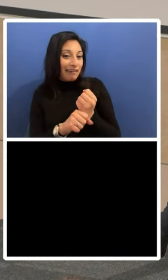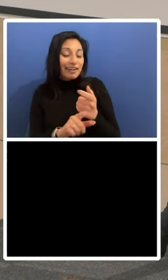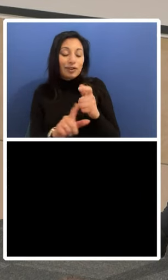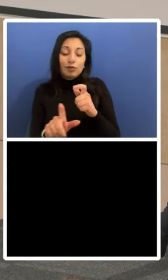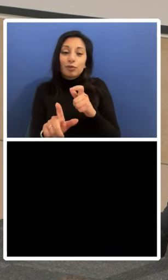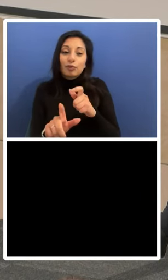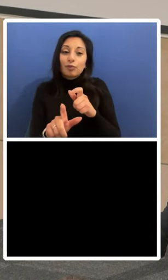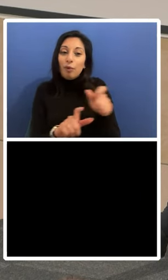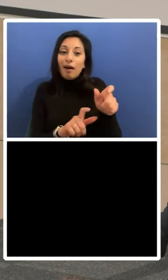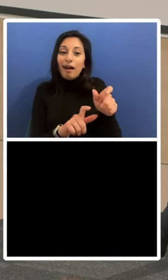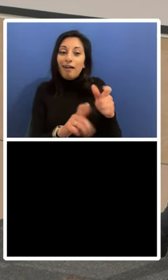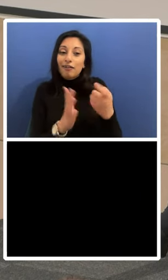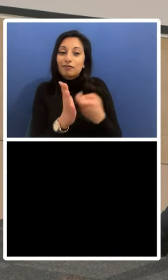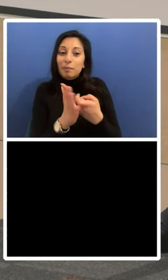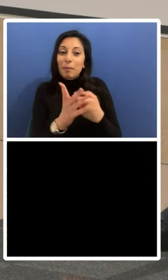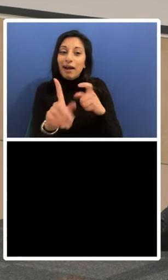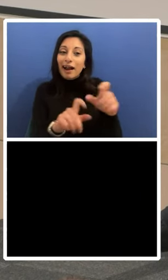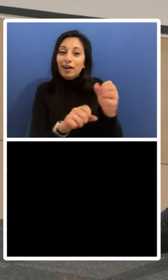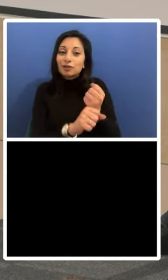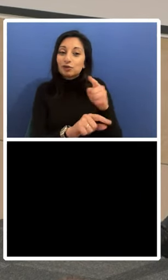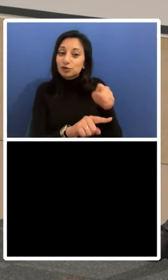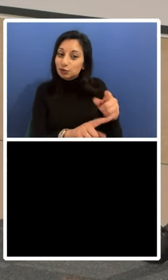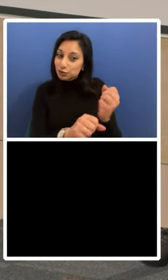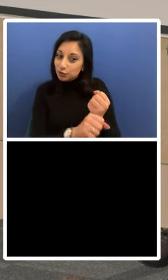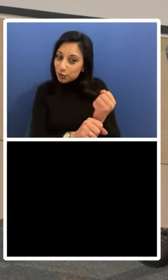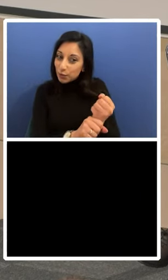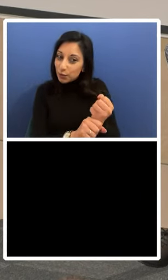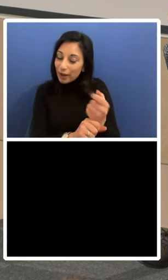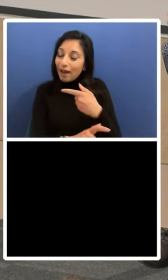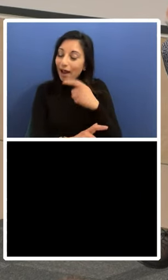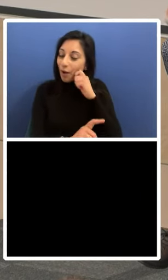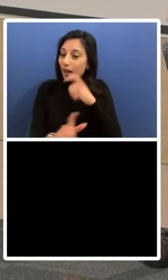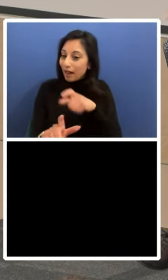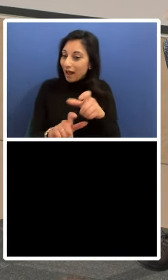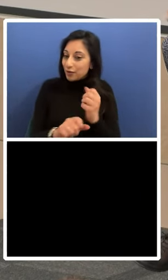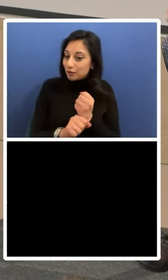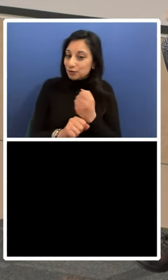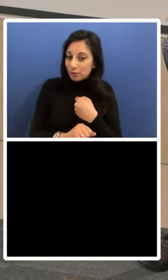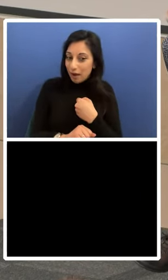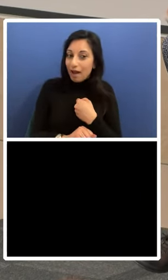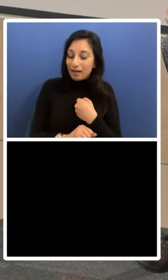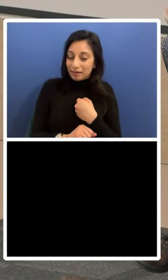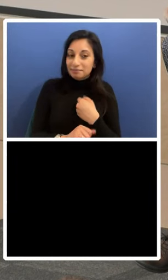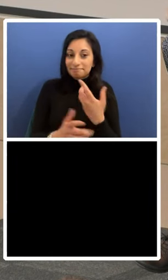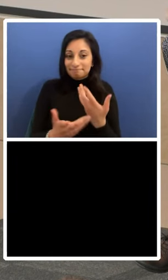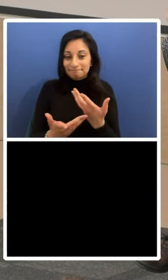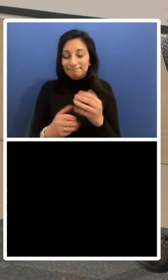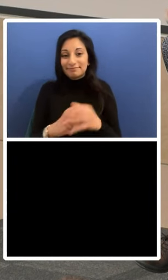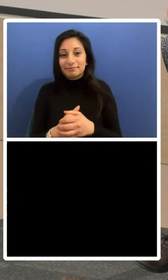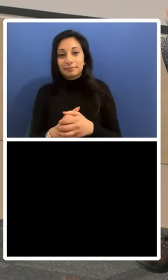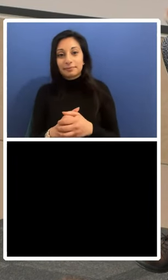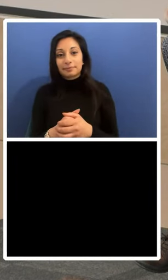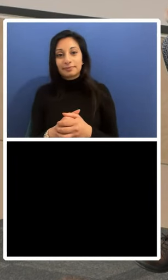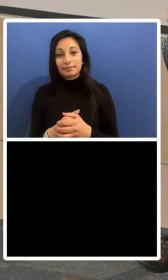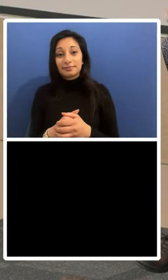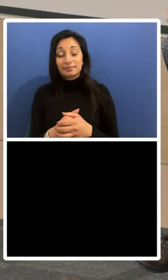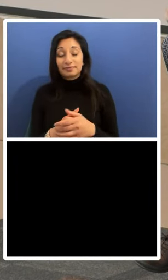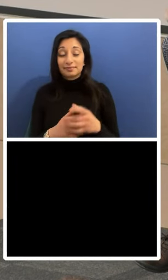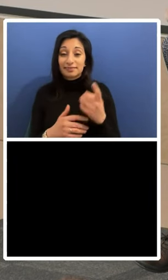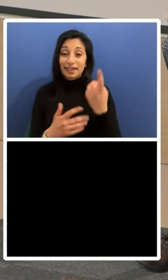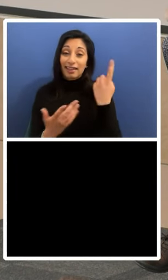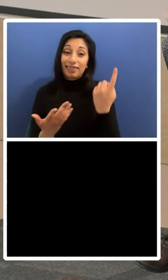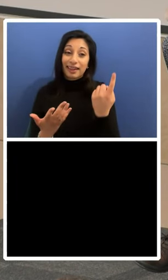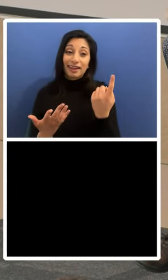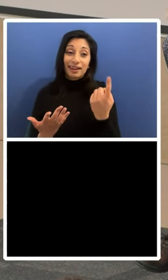enough people out here and people like these people do it as well, then we have a chance. You know, and listen, I wouldn't do what I do if I didn't think we had a chance. We've yeah. got a